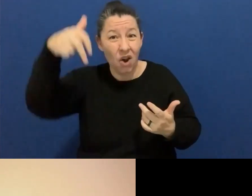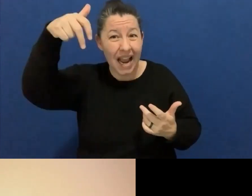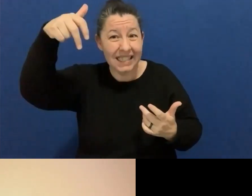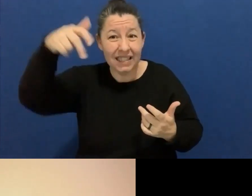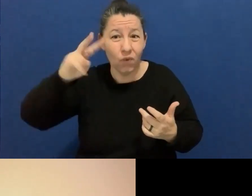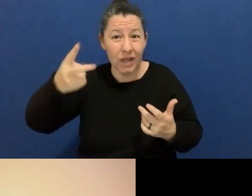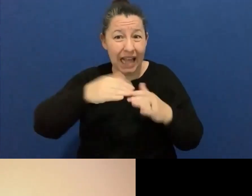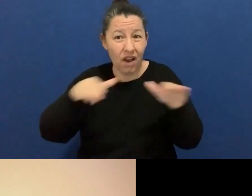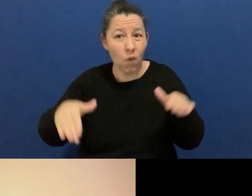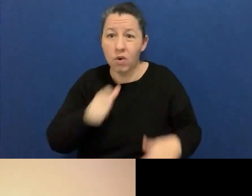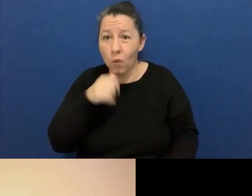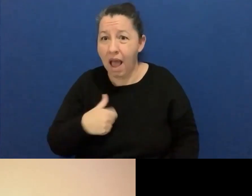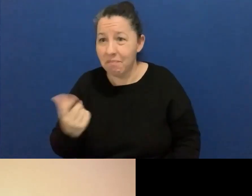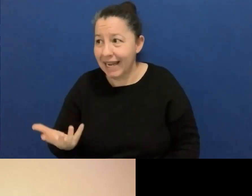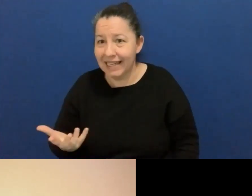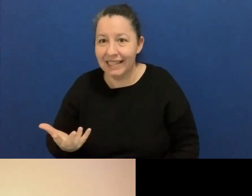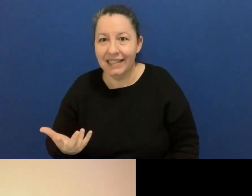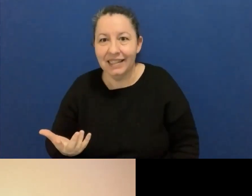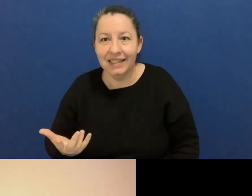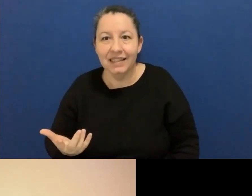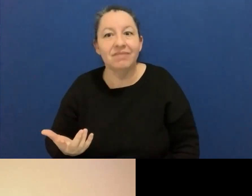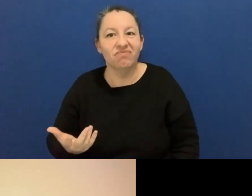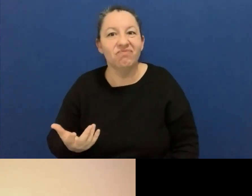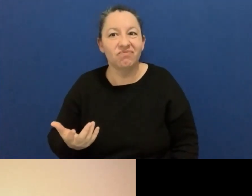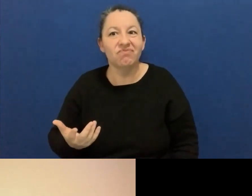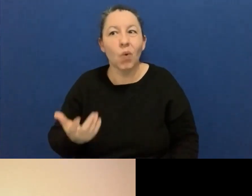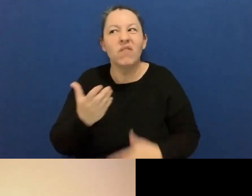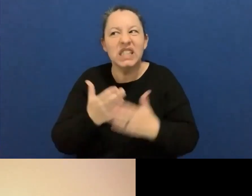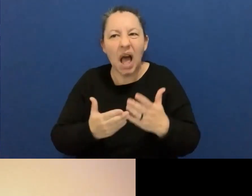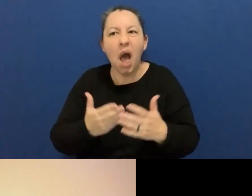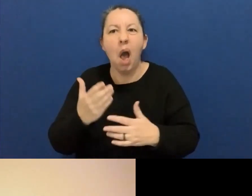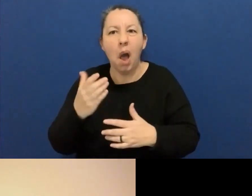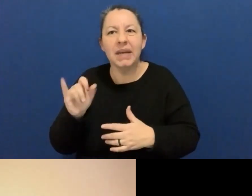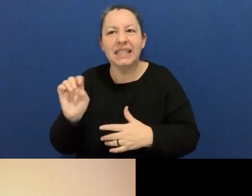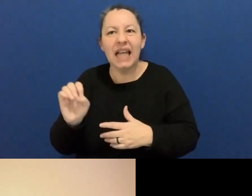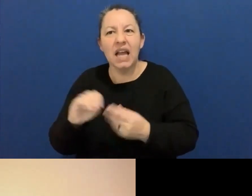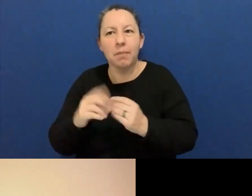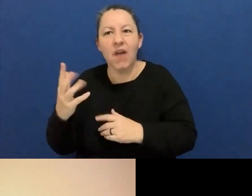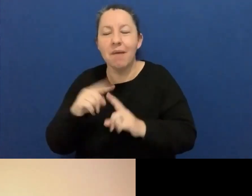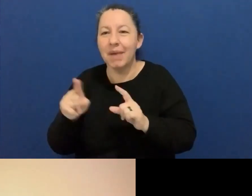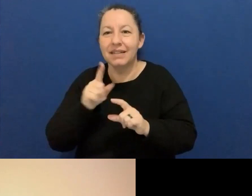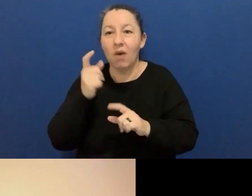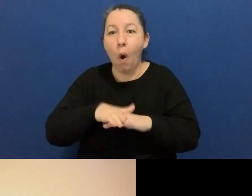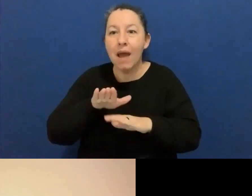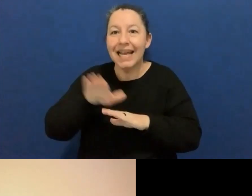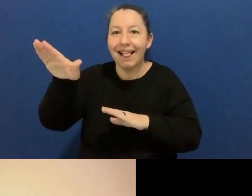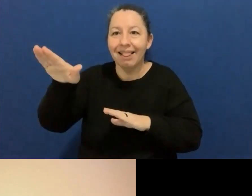floor area. There are a couple in site five, but that's because it's a hillside, you know, so that's not to get to a second